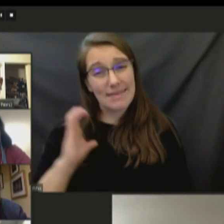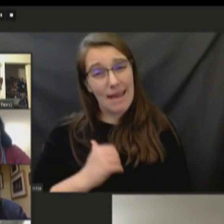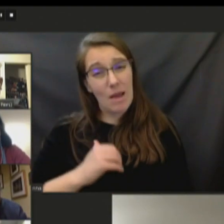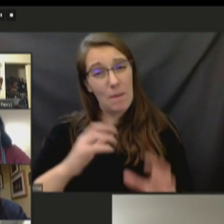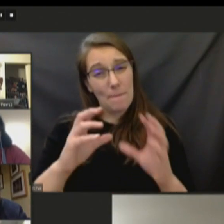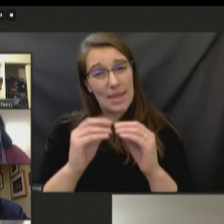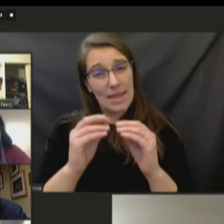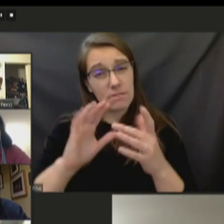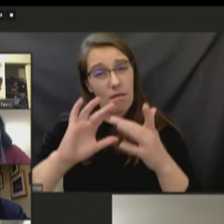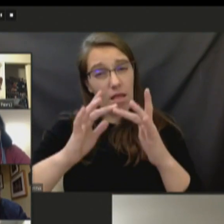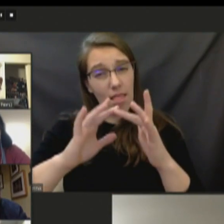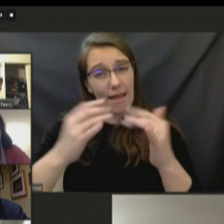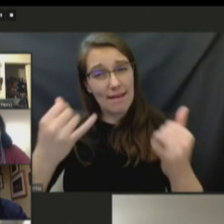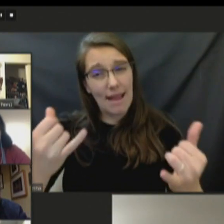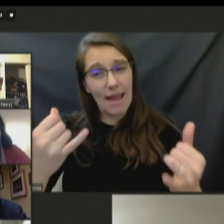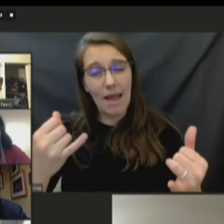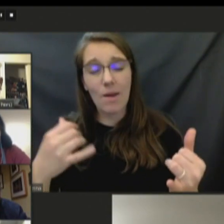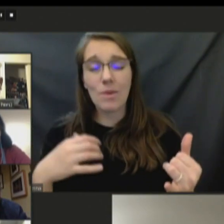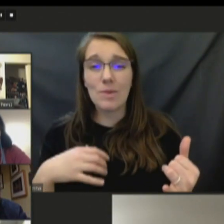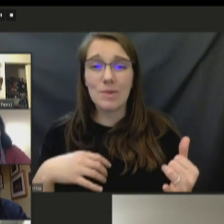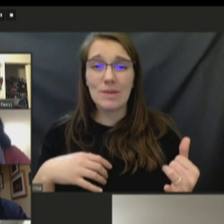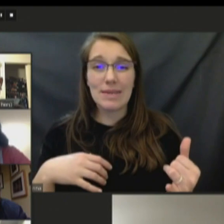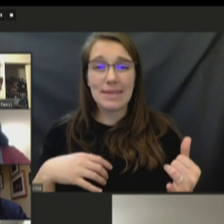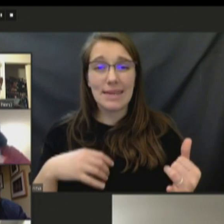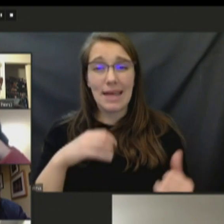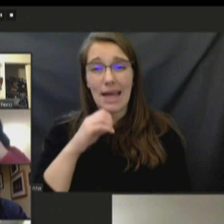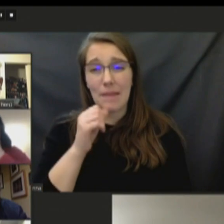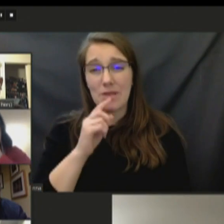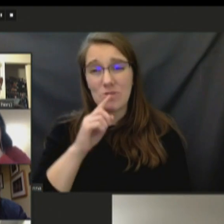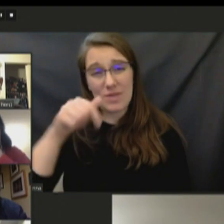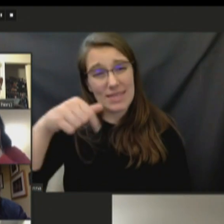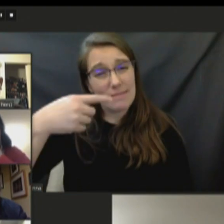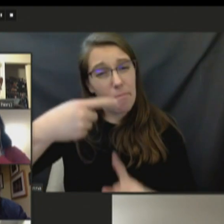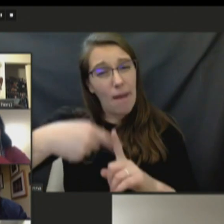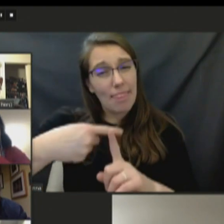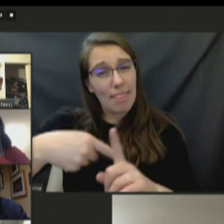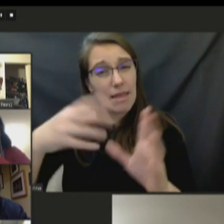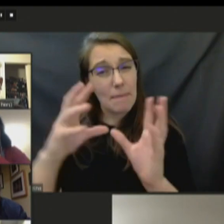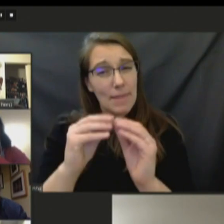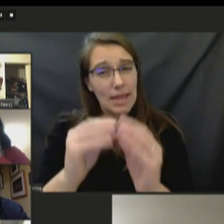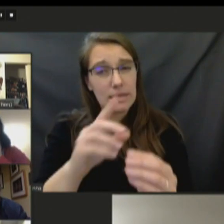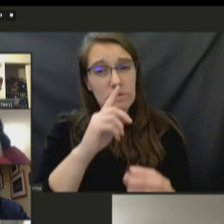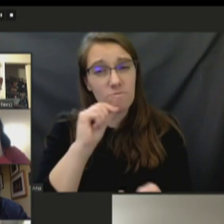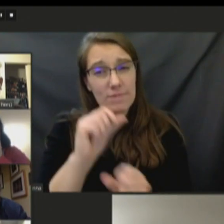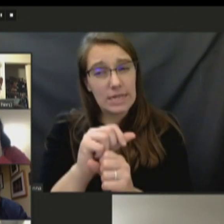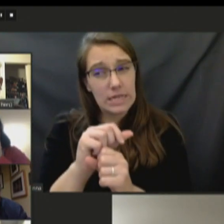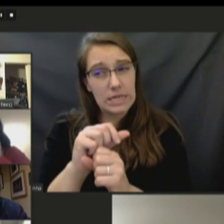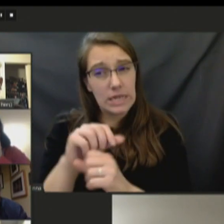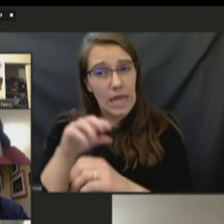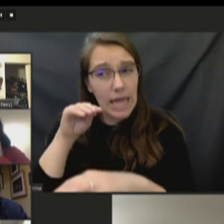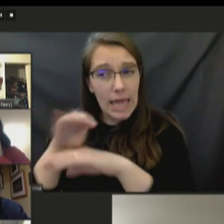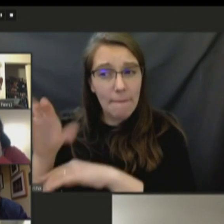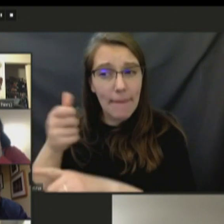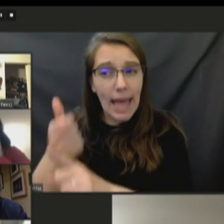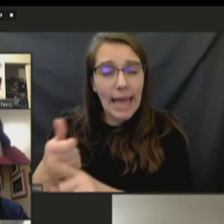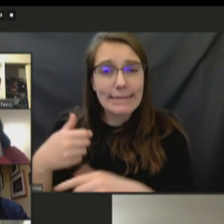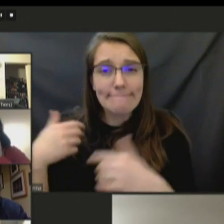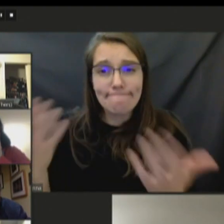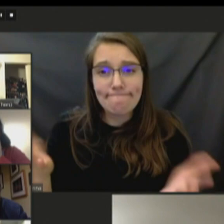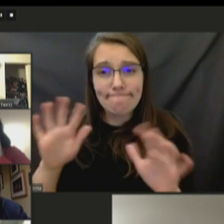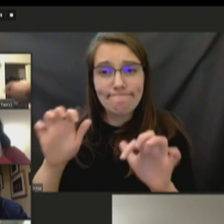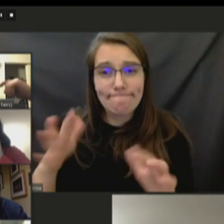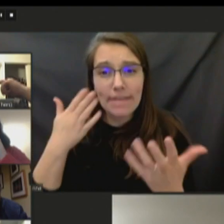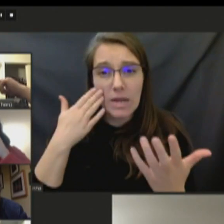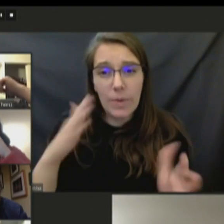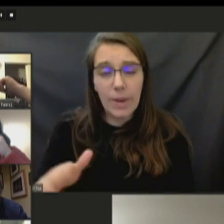really don't know the impact that these monthly meetings are having. So it would be great if we could figure out, you